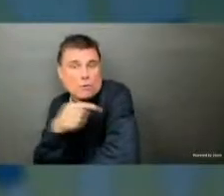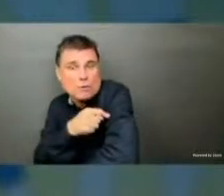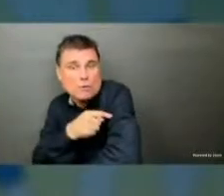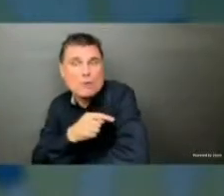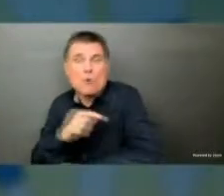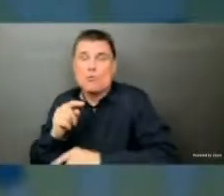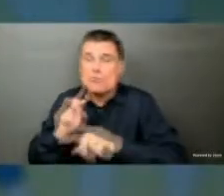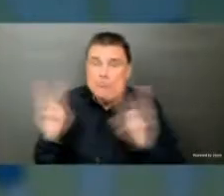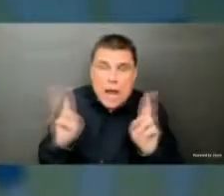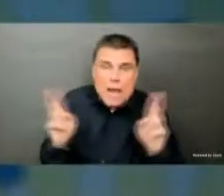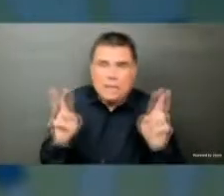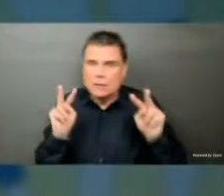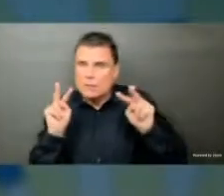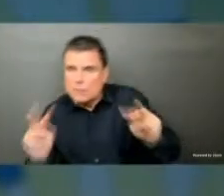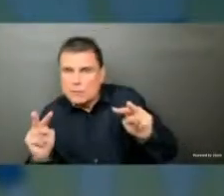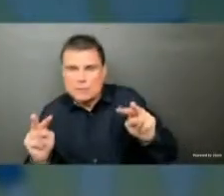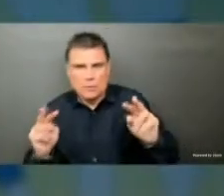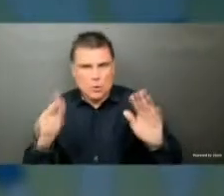far, everybody